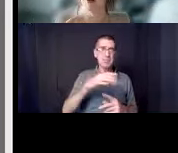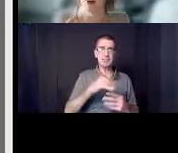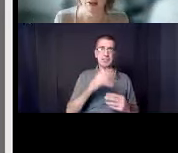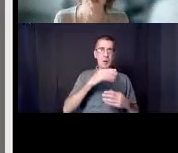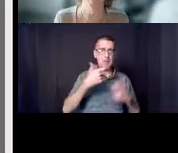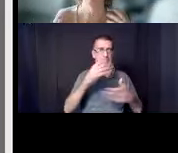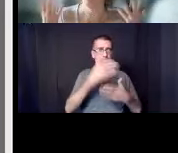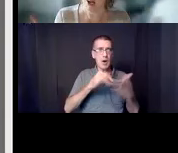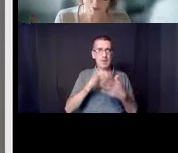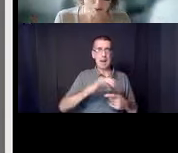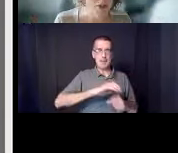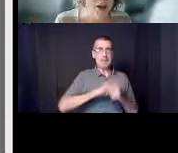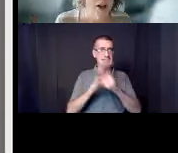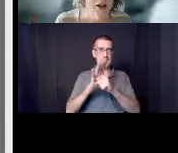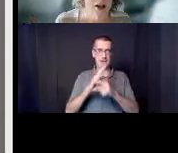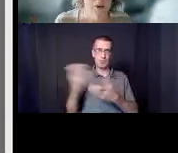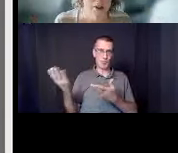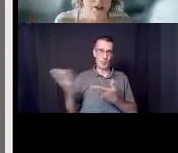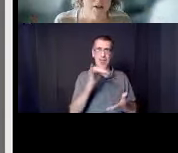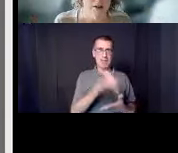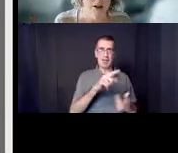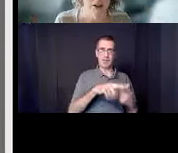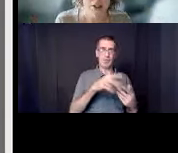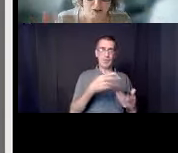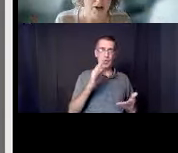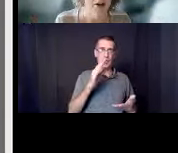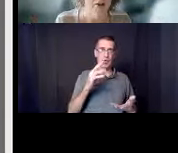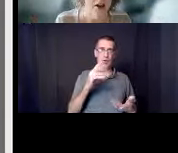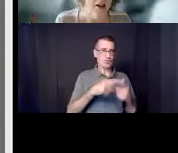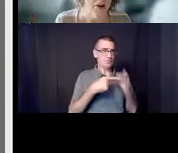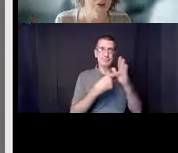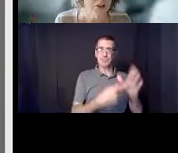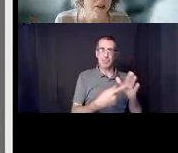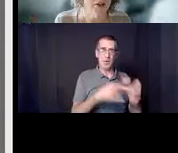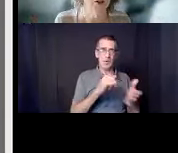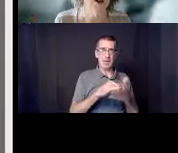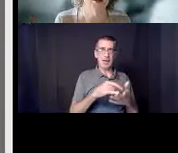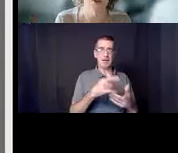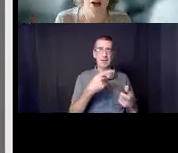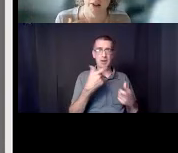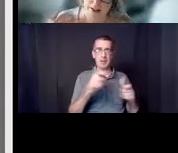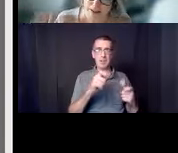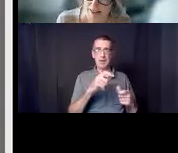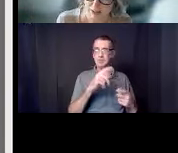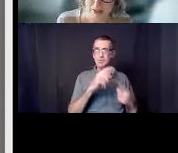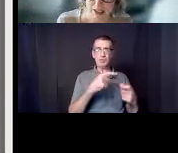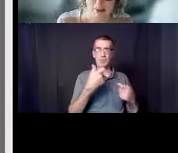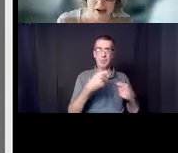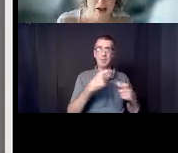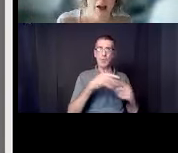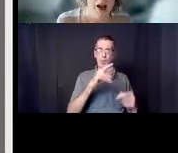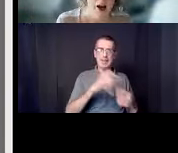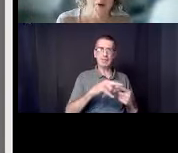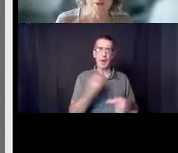of this, and the pandemic has brought that really illustrated that very vividly to us. So now let's think differently